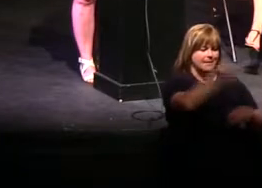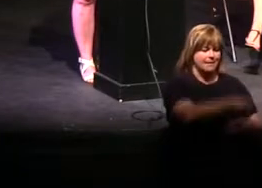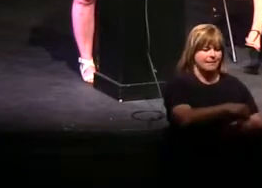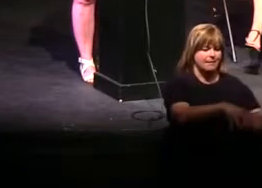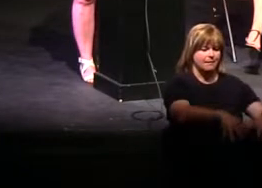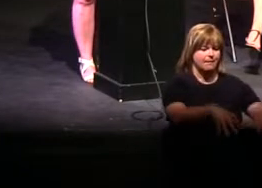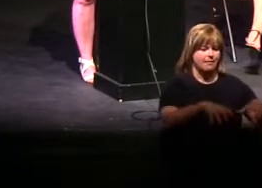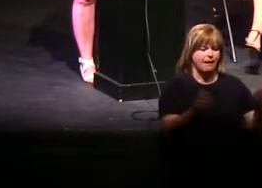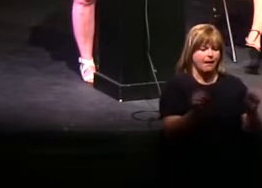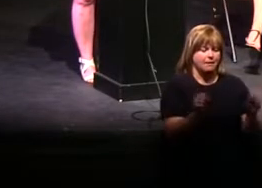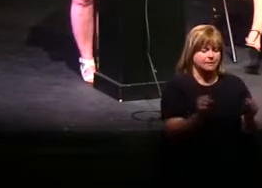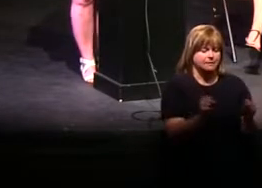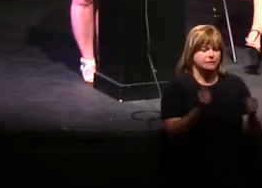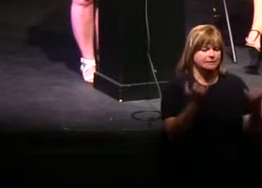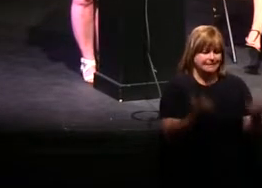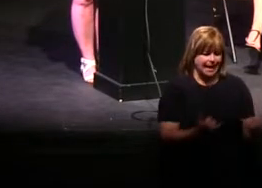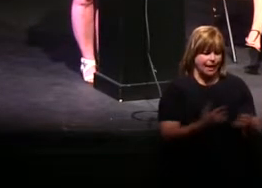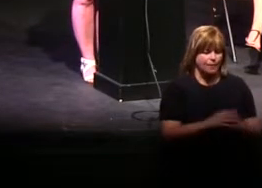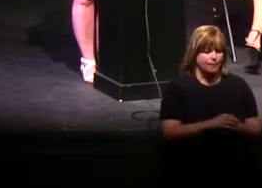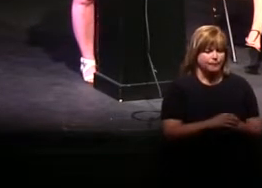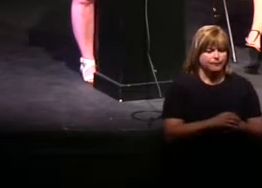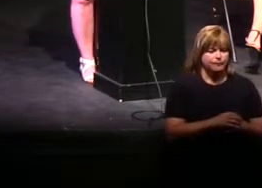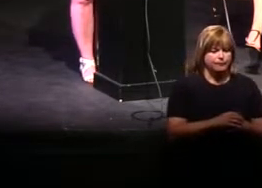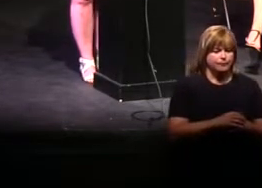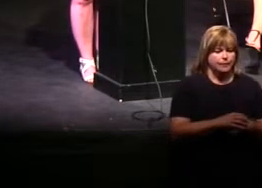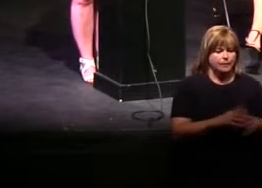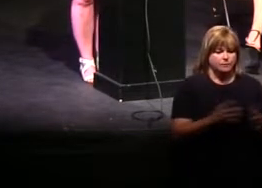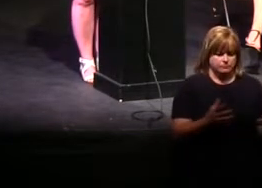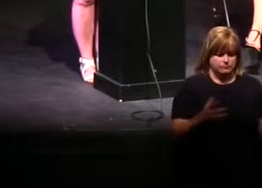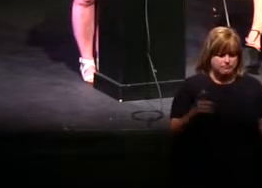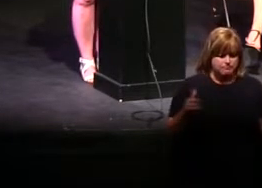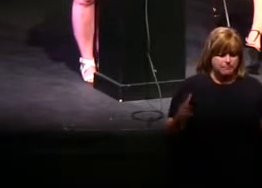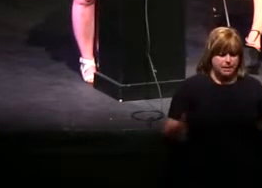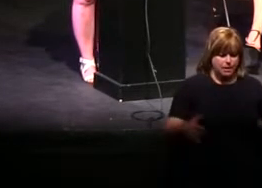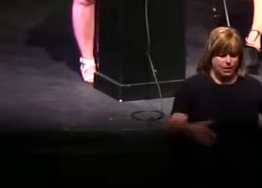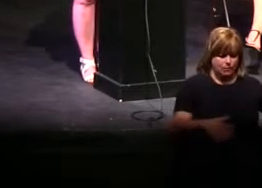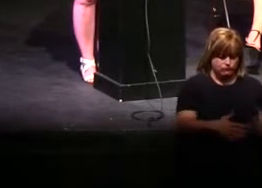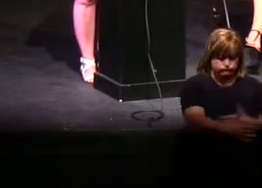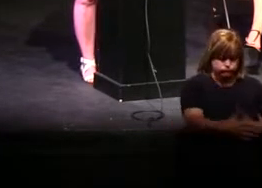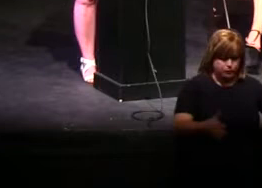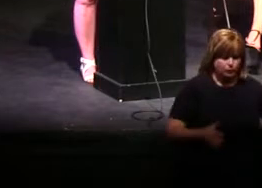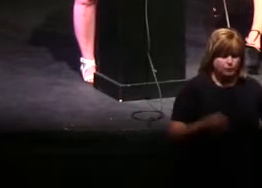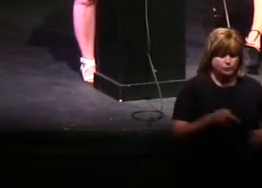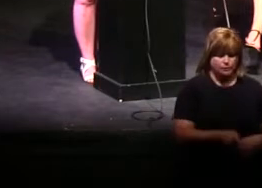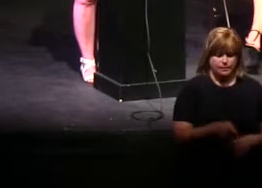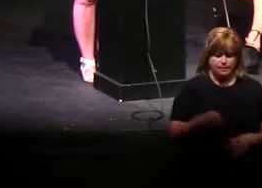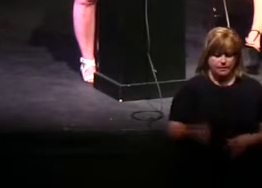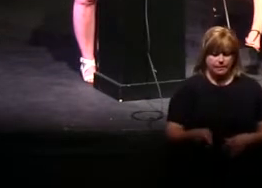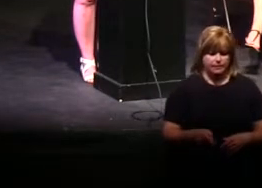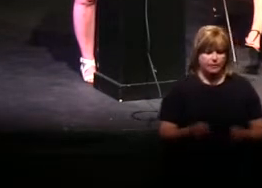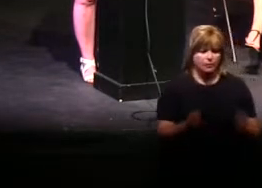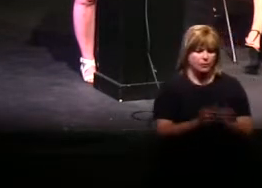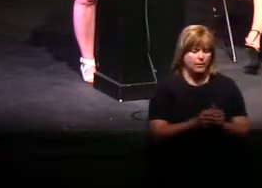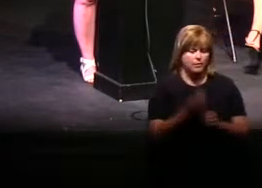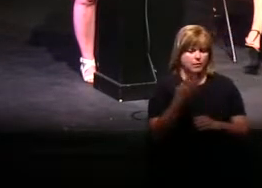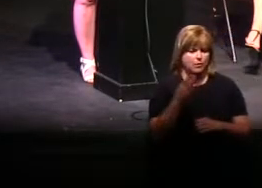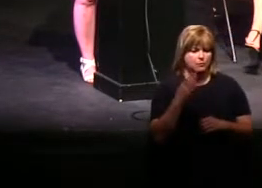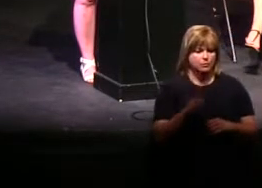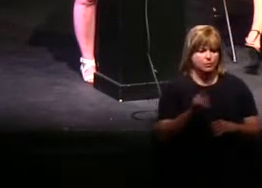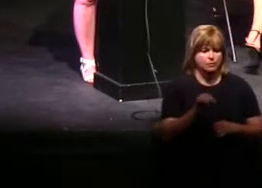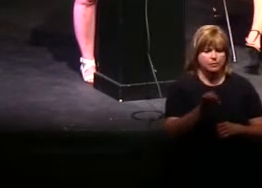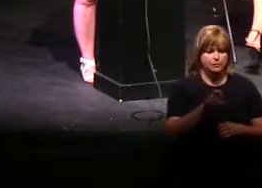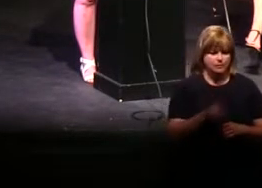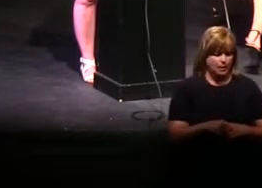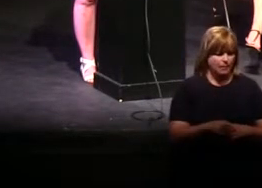said. Two oversized coolers were stationed nearby. The young man spread a blue tarp on the ground under the